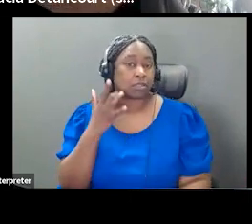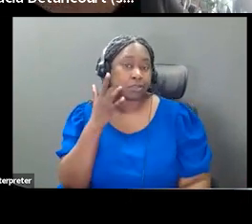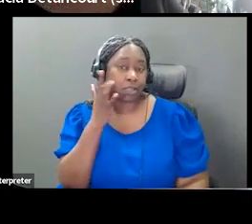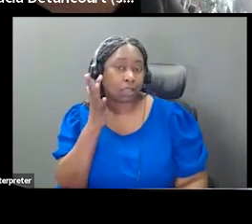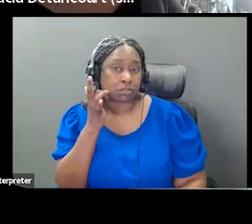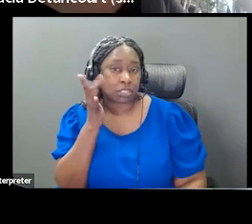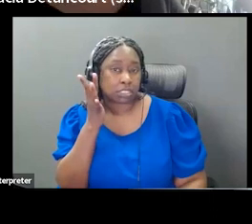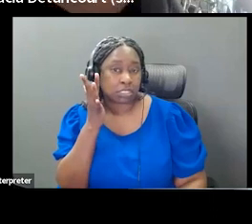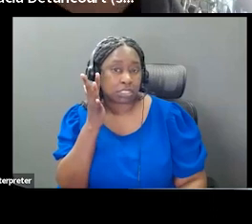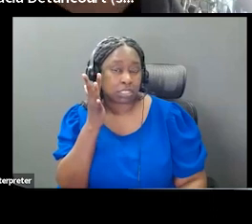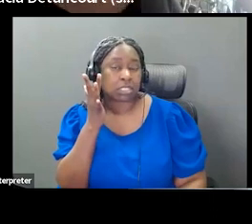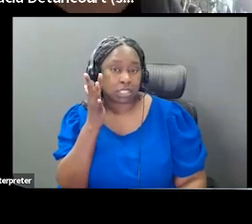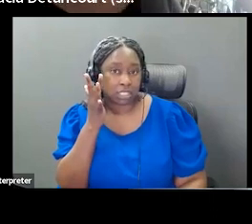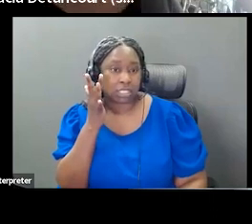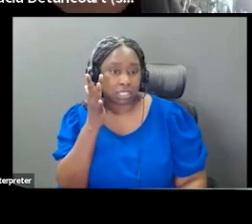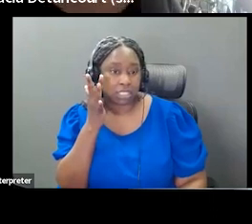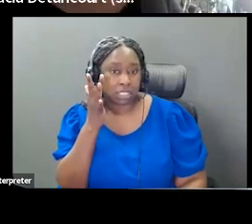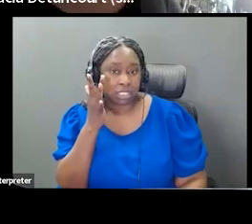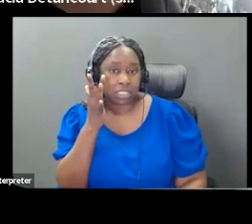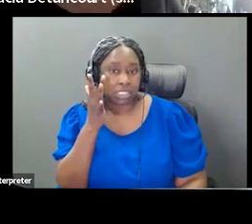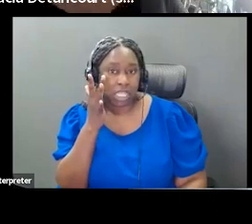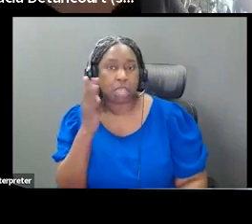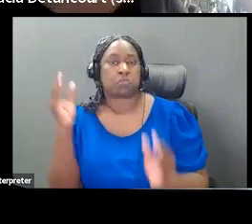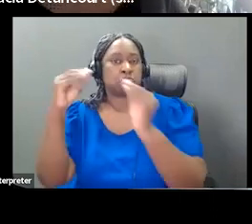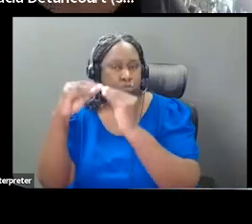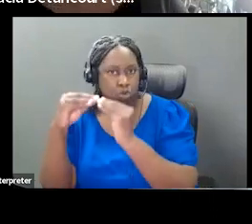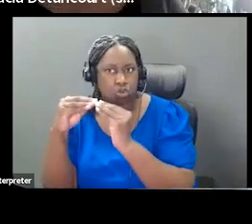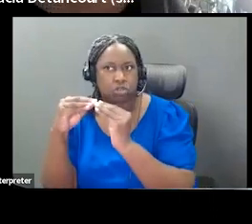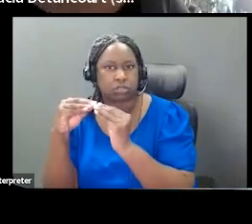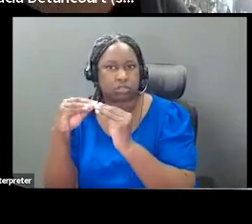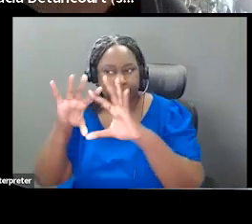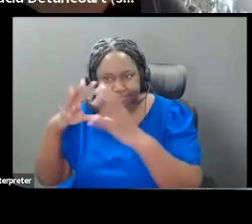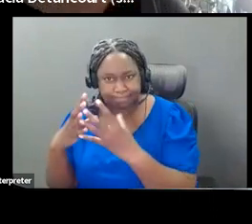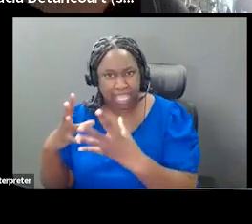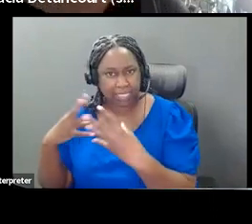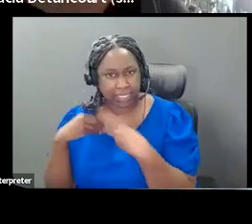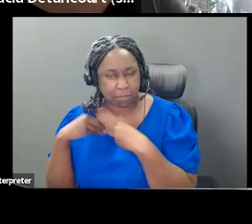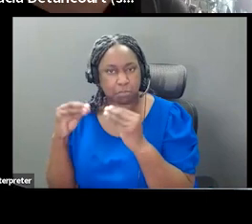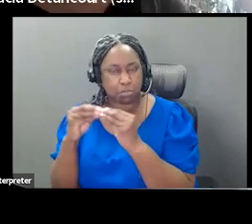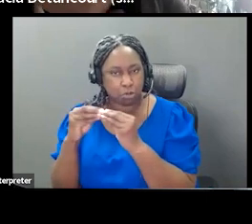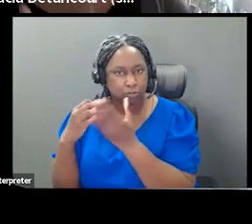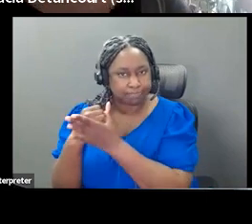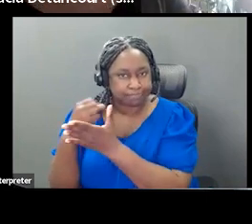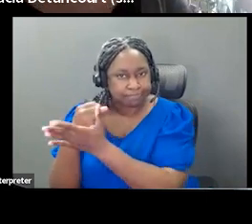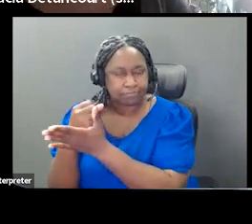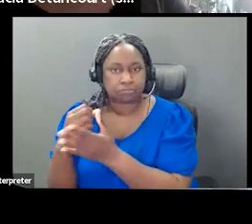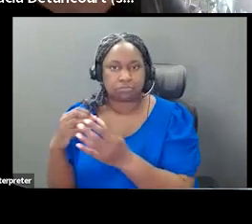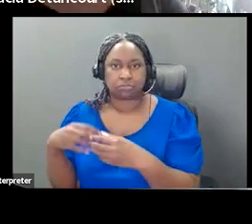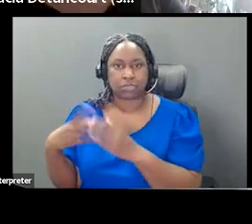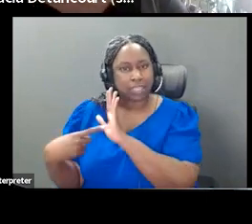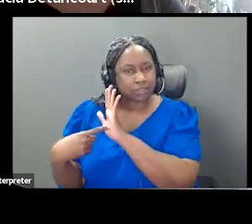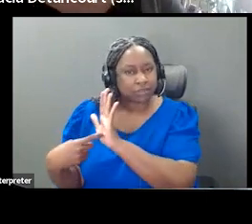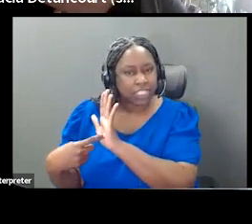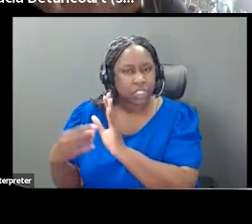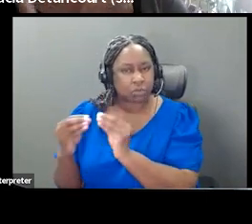tones have higher acceptance in society, more opportunity, more get featured more